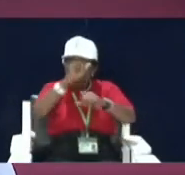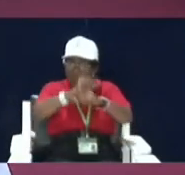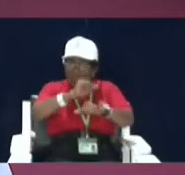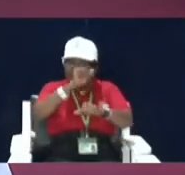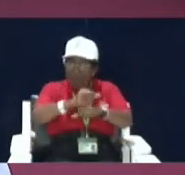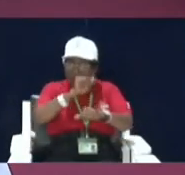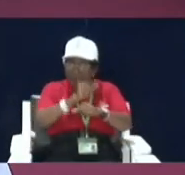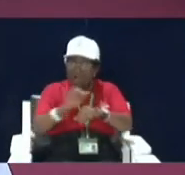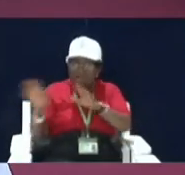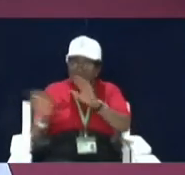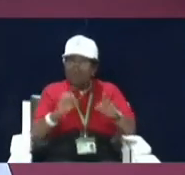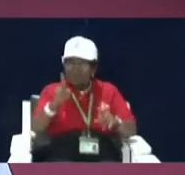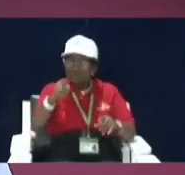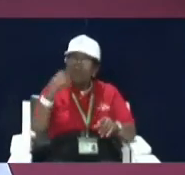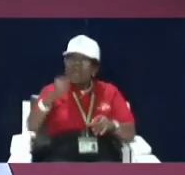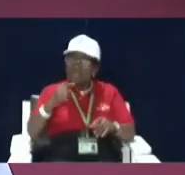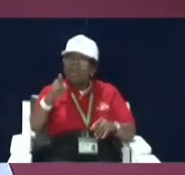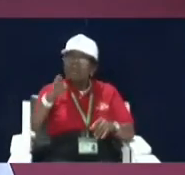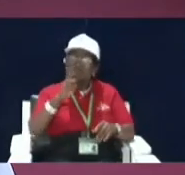And for a long time,